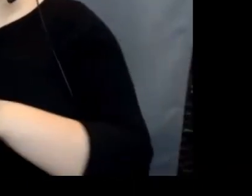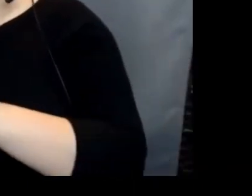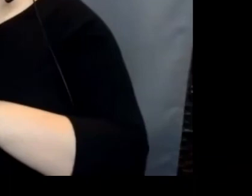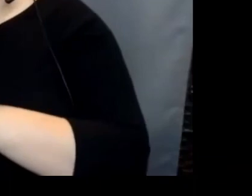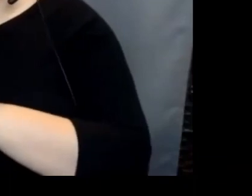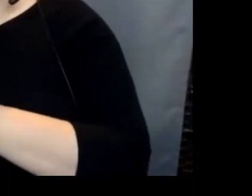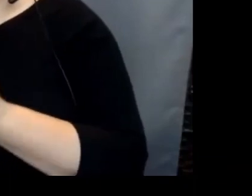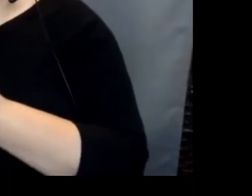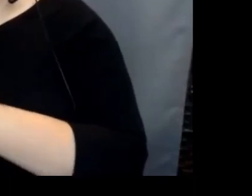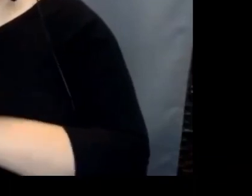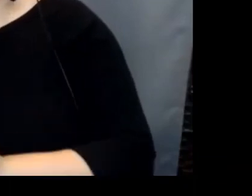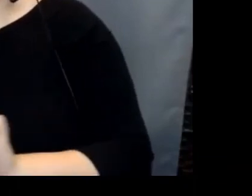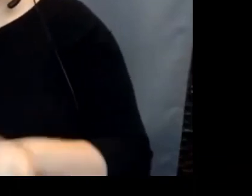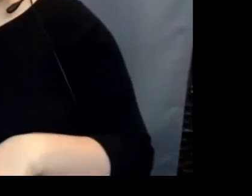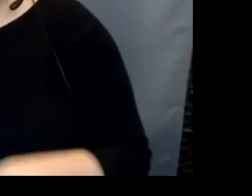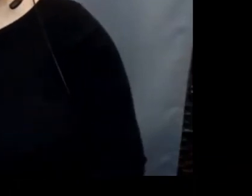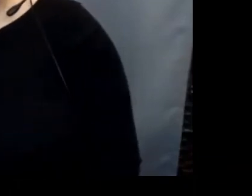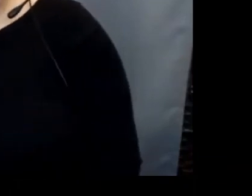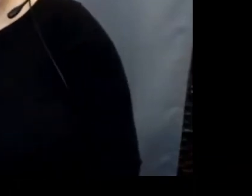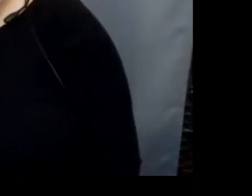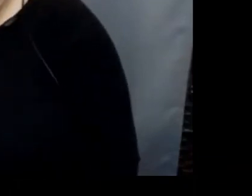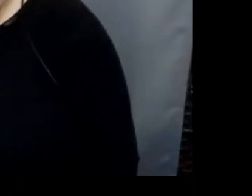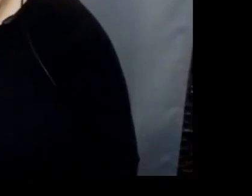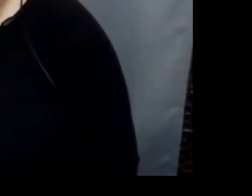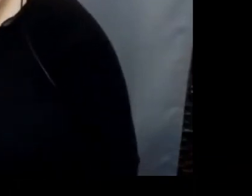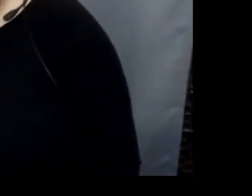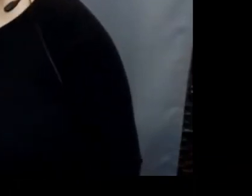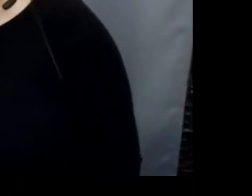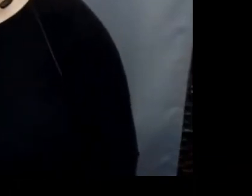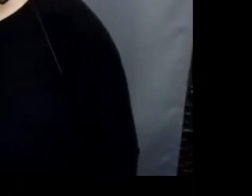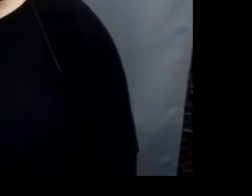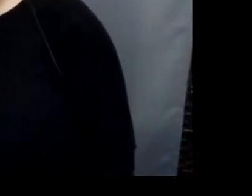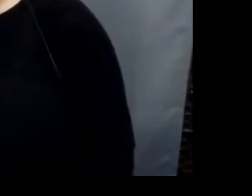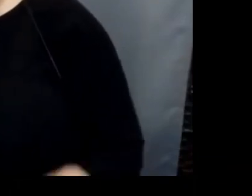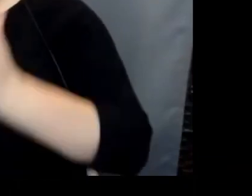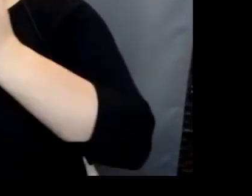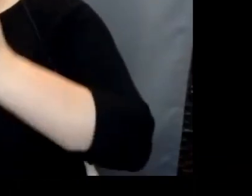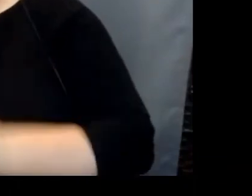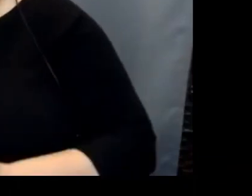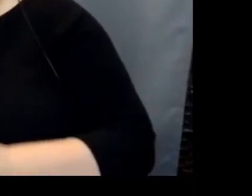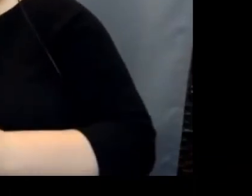those student loans that were used to pay for that beneficiary's education.